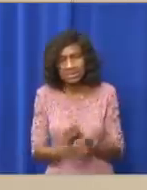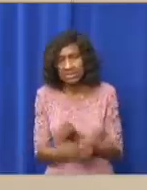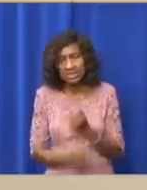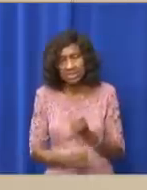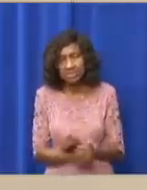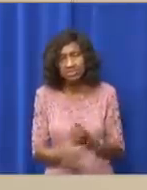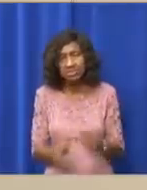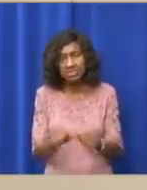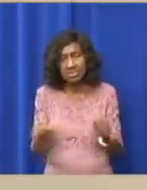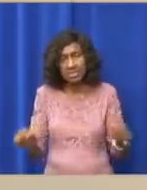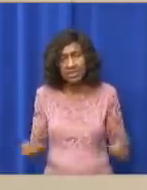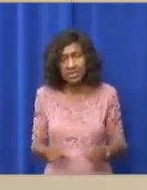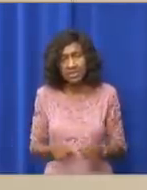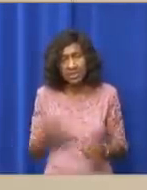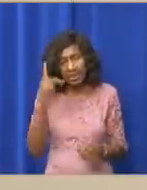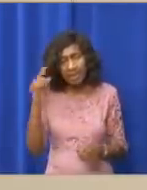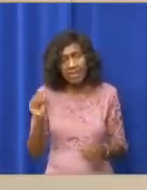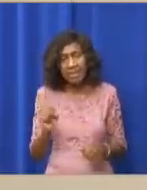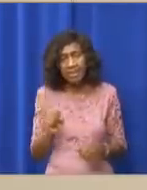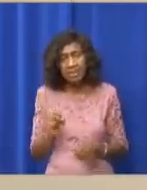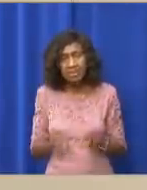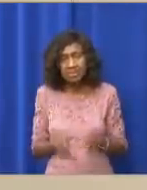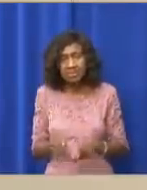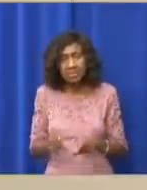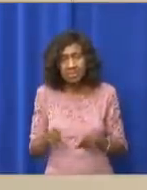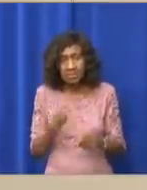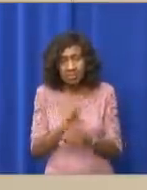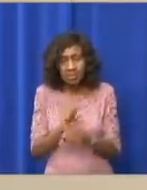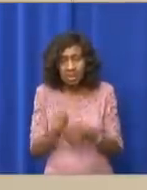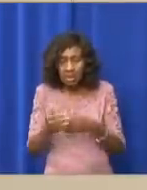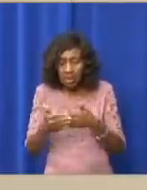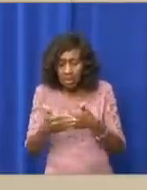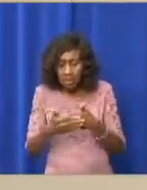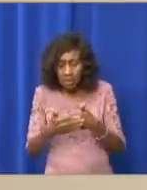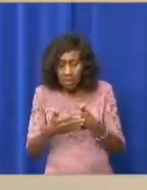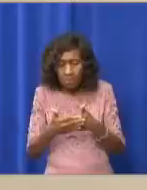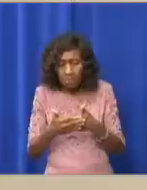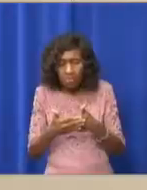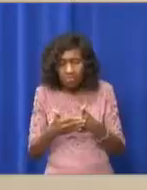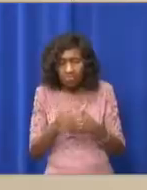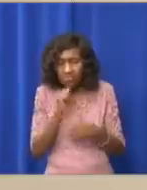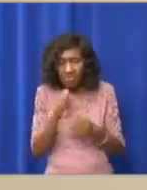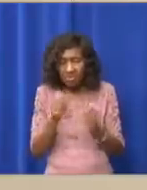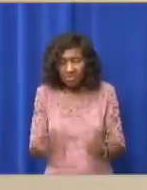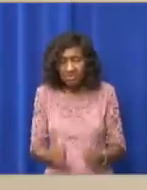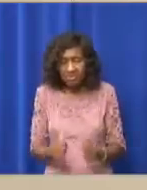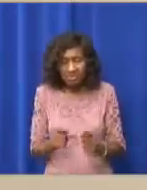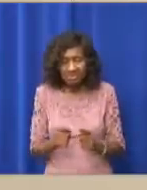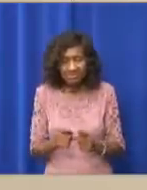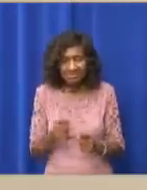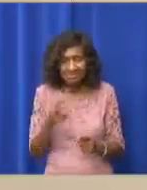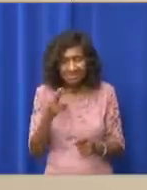the need for very, very close contact. It's impossible to cut someone's hair from 6 feet away.